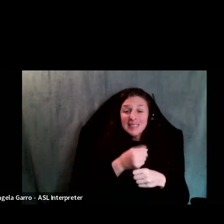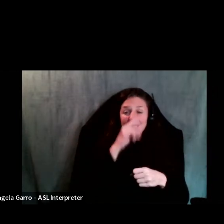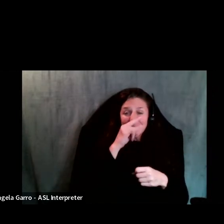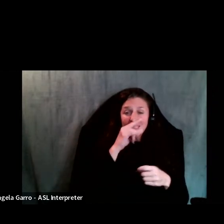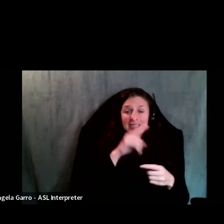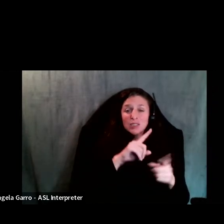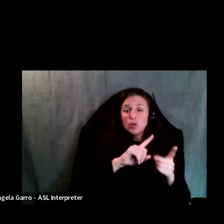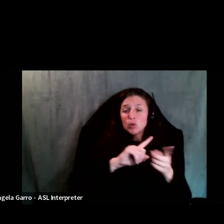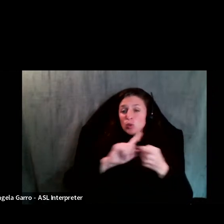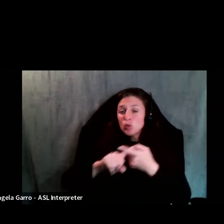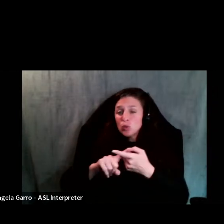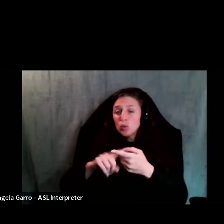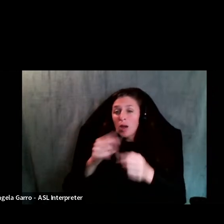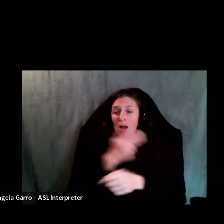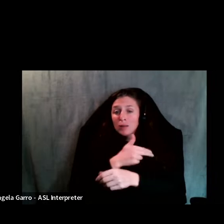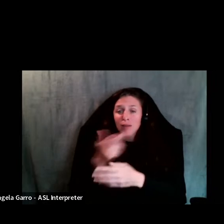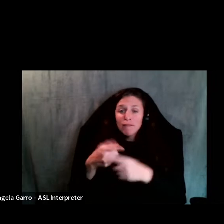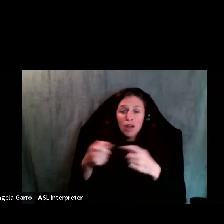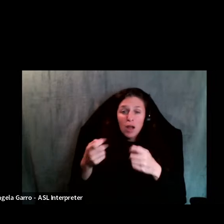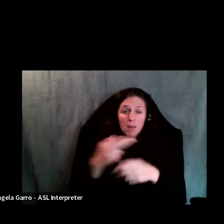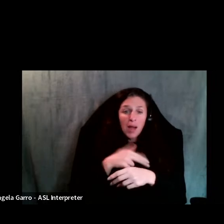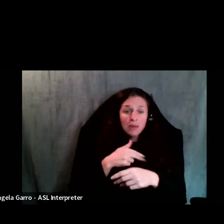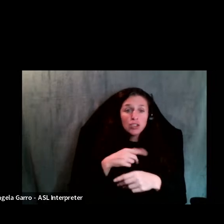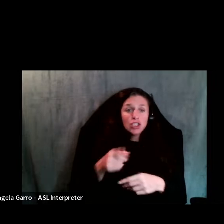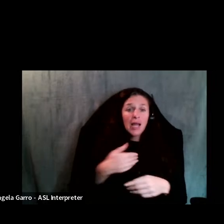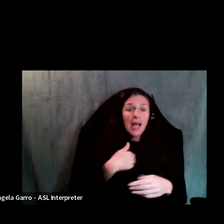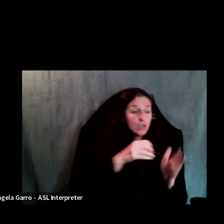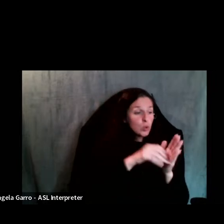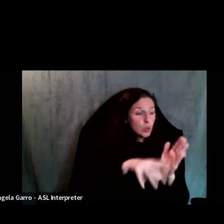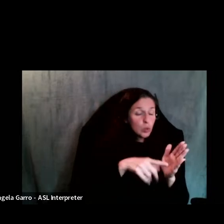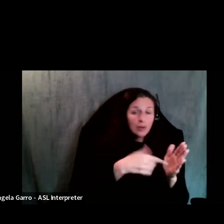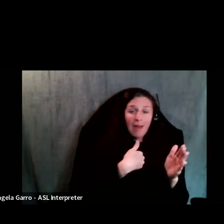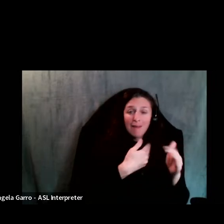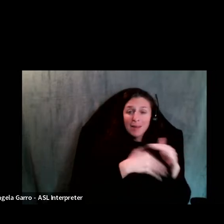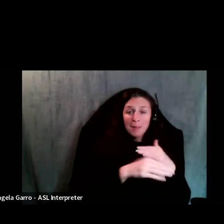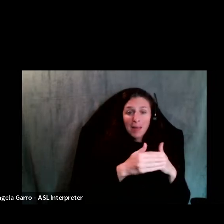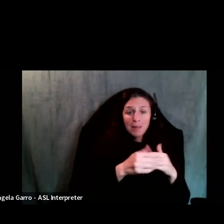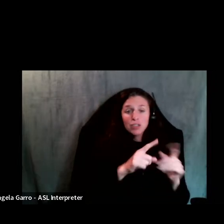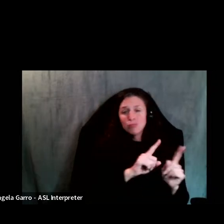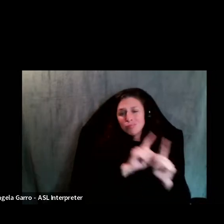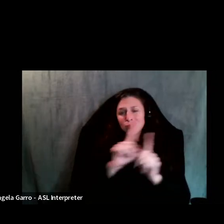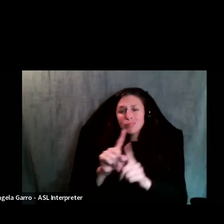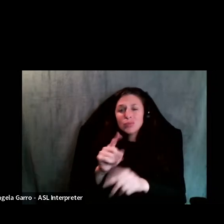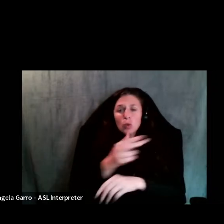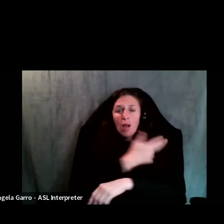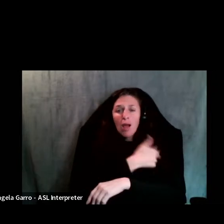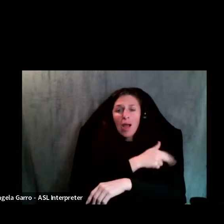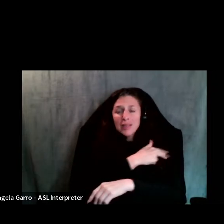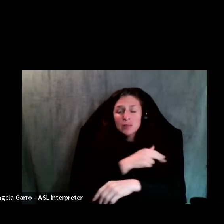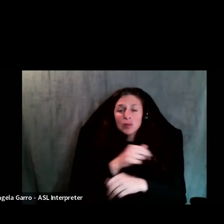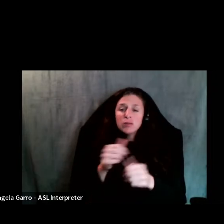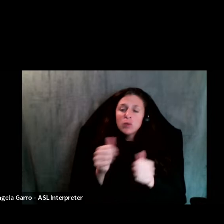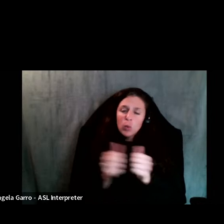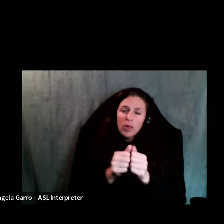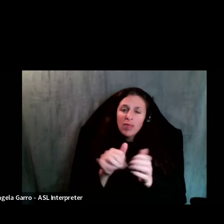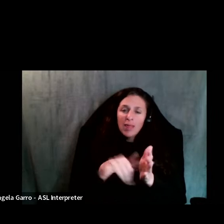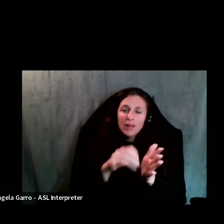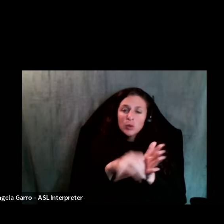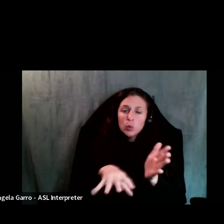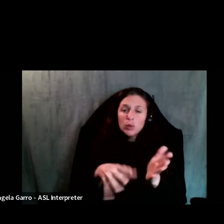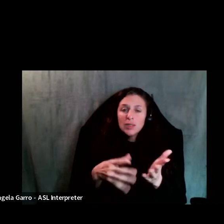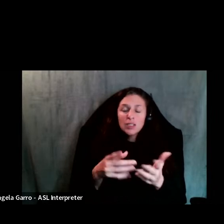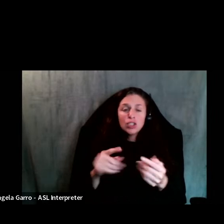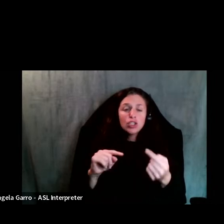hospital. There was a student that had a baby and she went to the hospital to be with the student. It's just like, it hurts me.